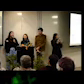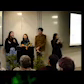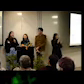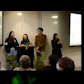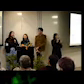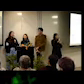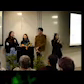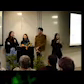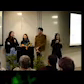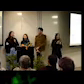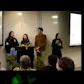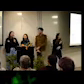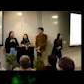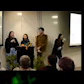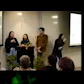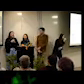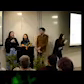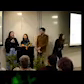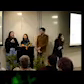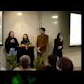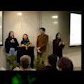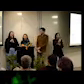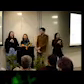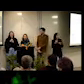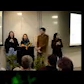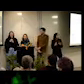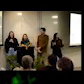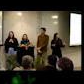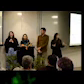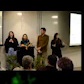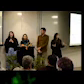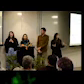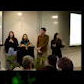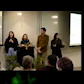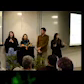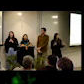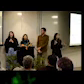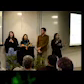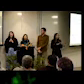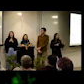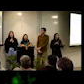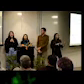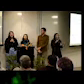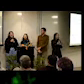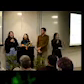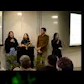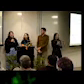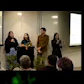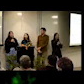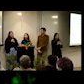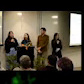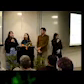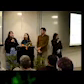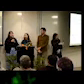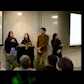much later than, you know, toddlerhood or very early childhood. So there's a lot of like parents actually being really honest with what's happening